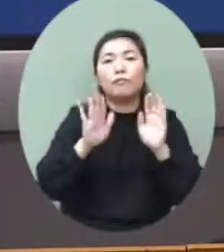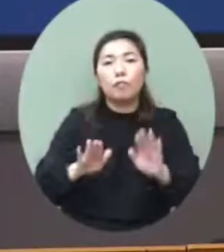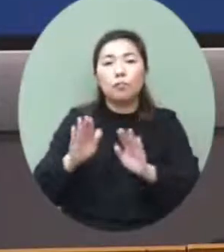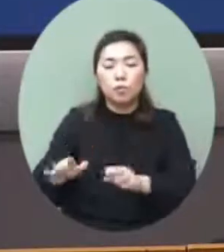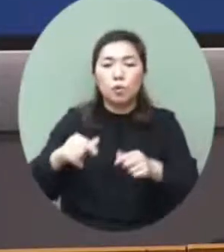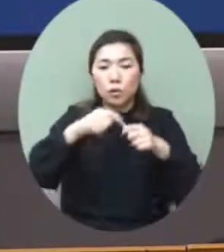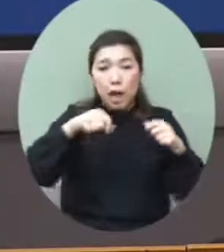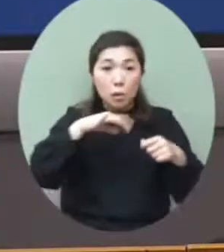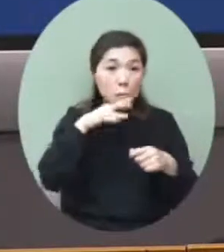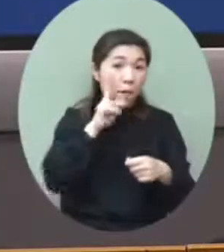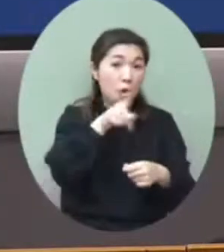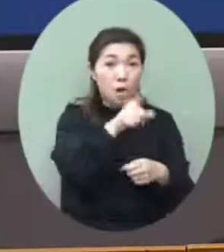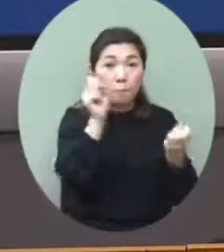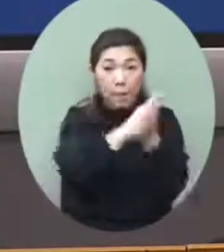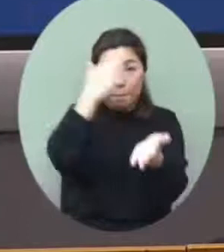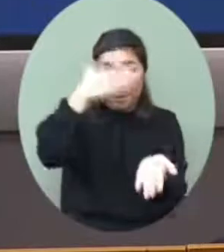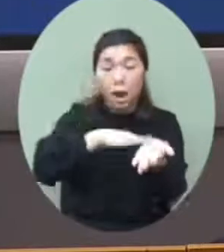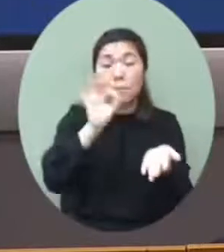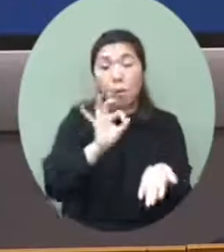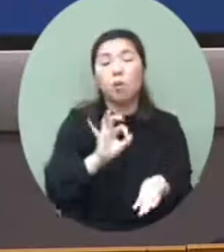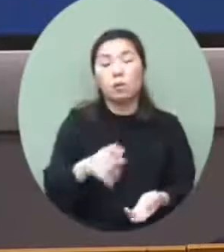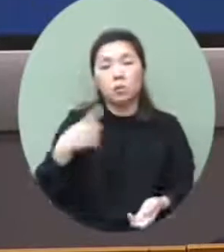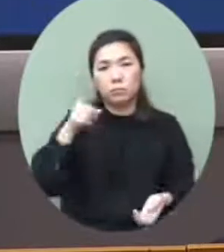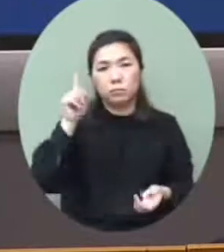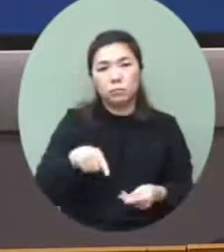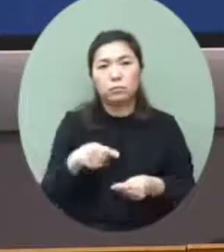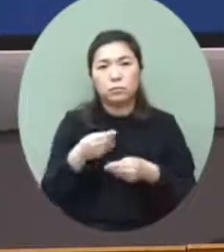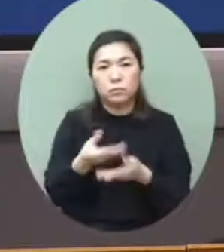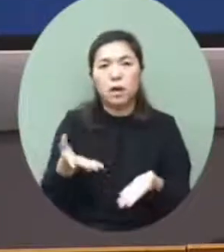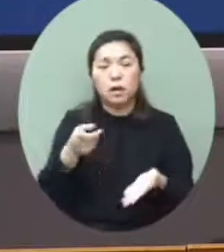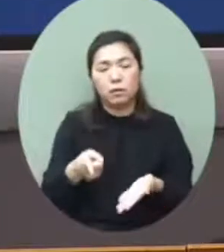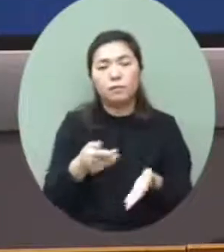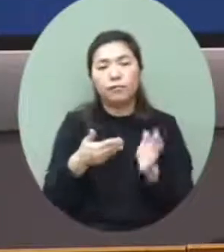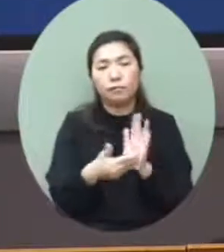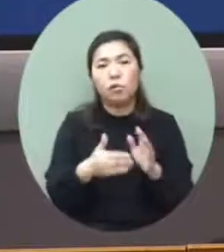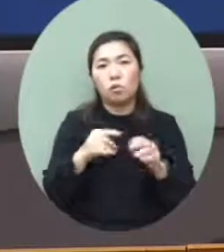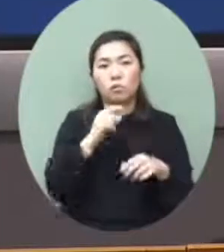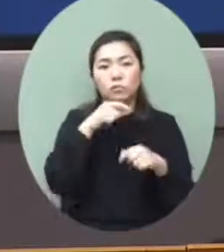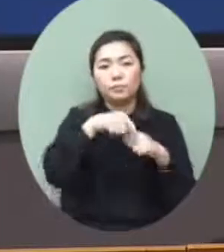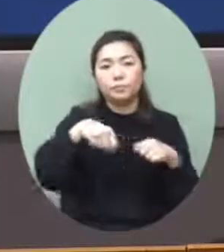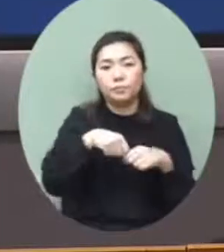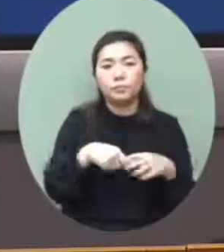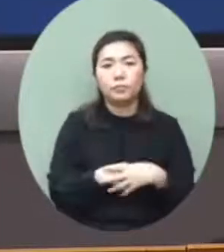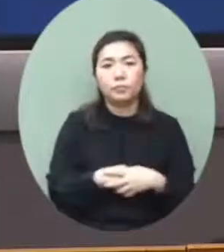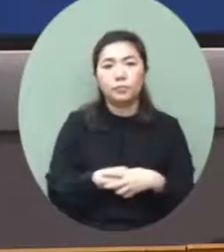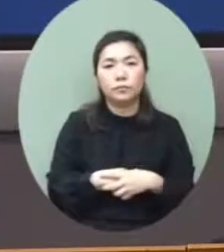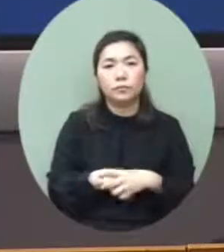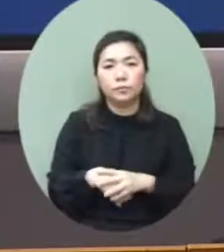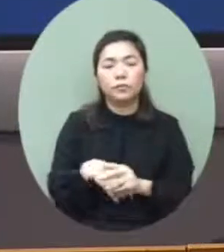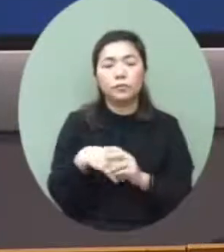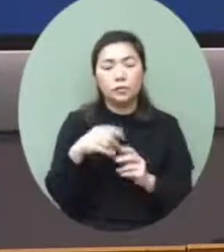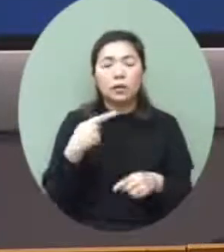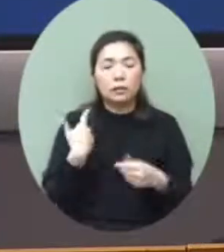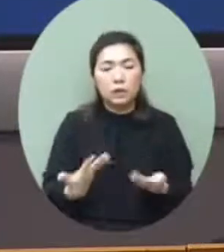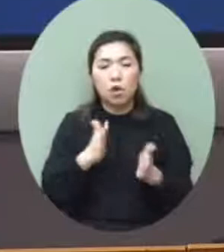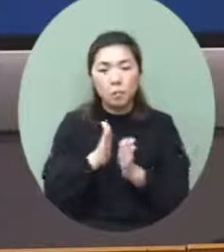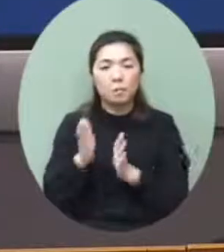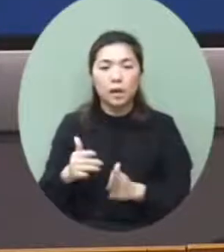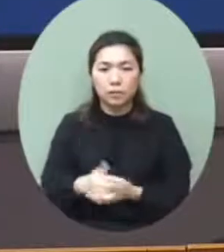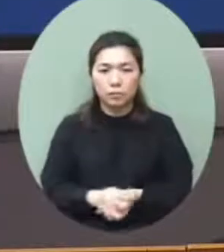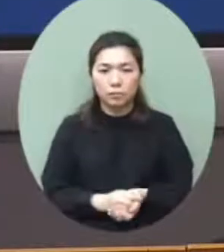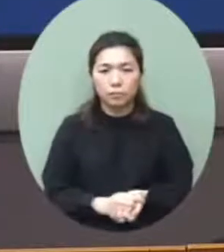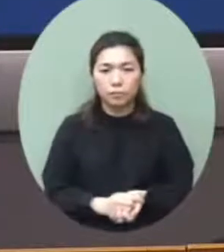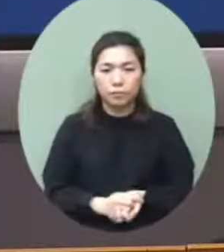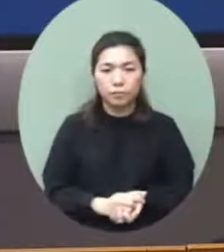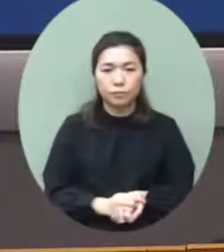We are planning to distribute anti-epidemic kits in the community for those who are